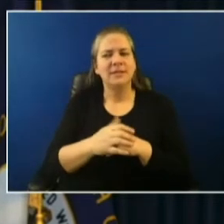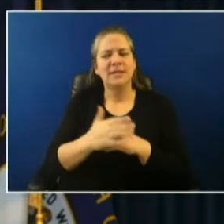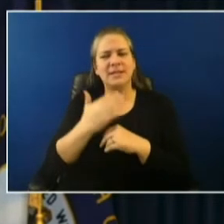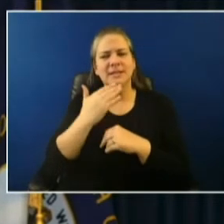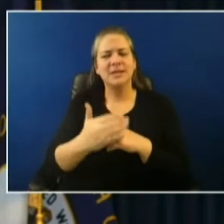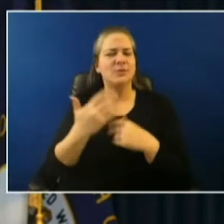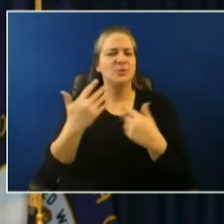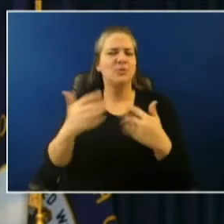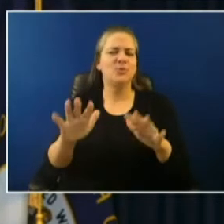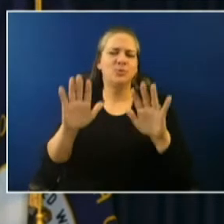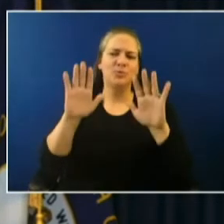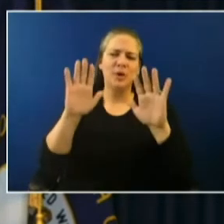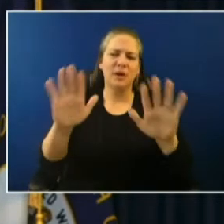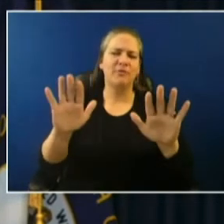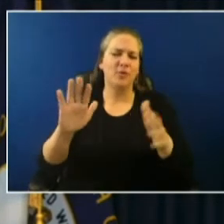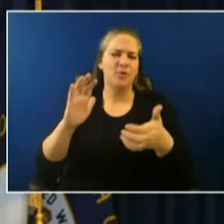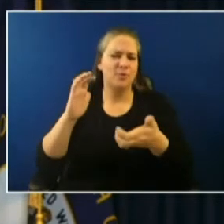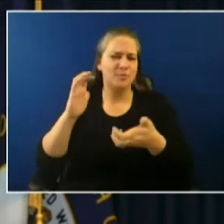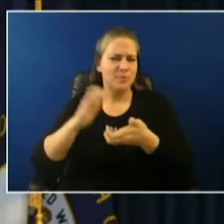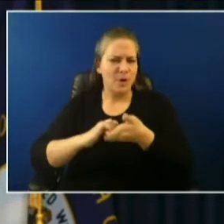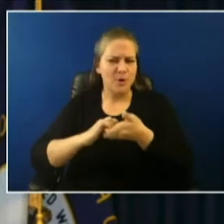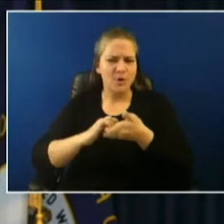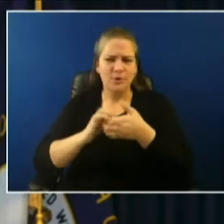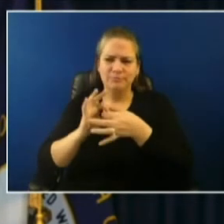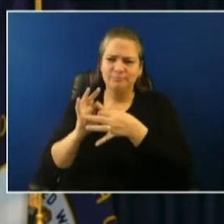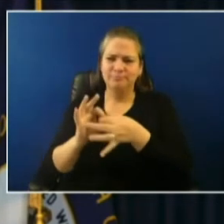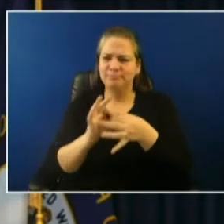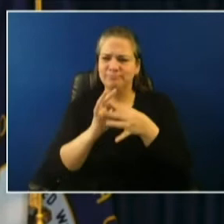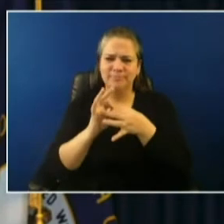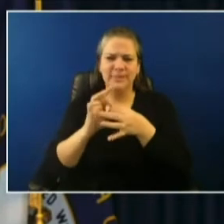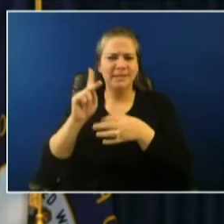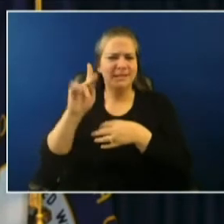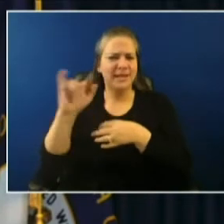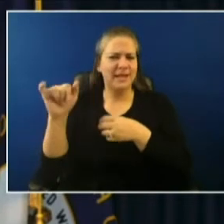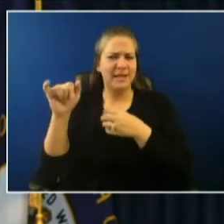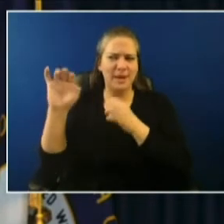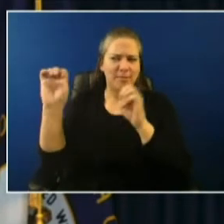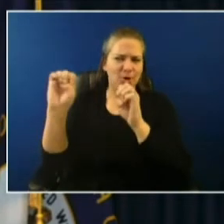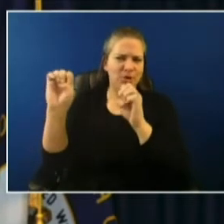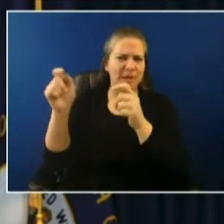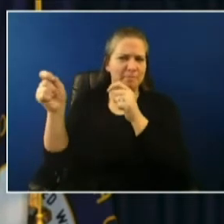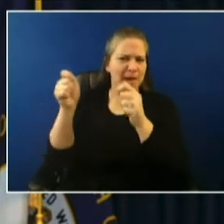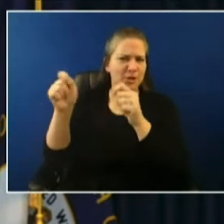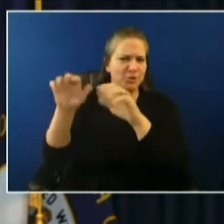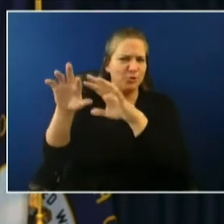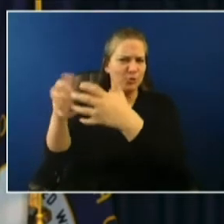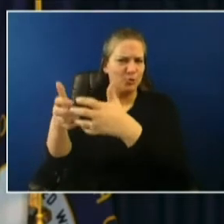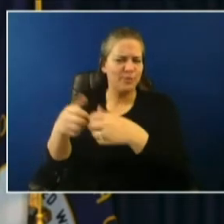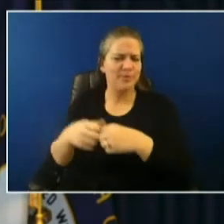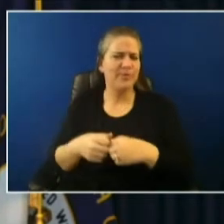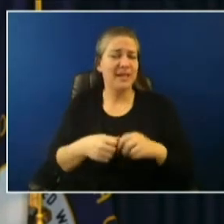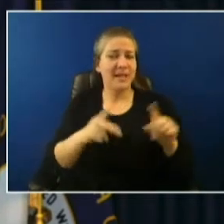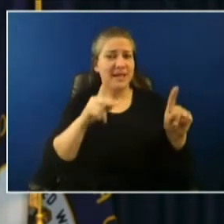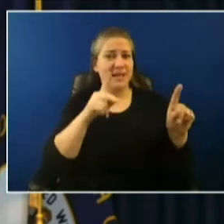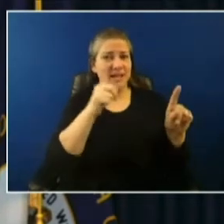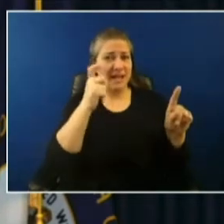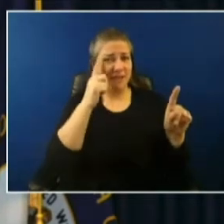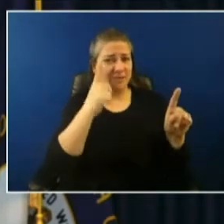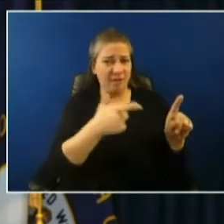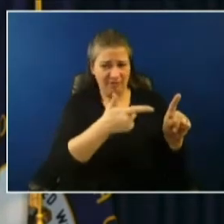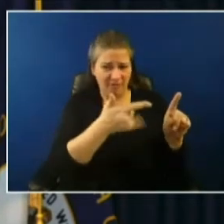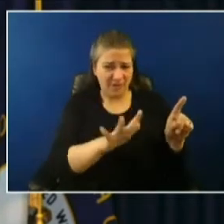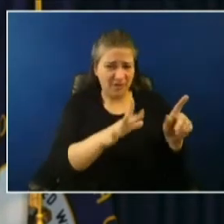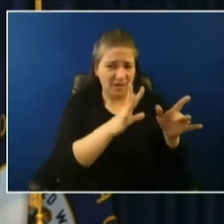that we have with Kentucky Emergency Management. The governor has said it well already. So has the director, that this is still a challenging